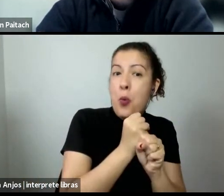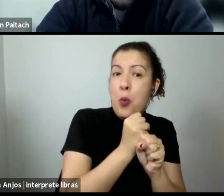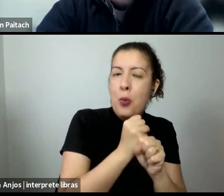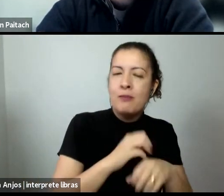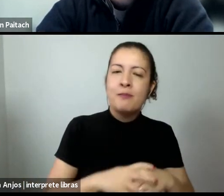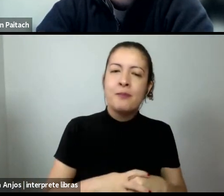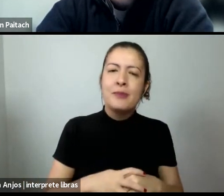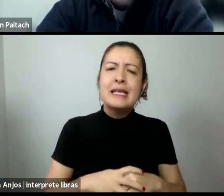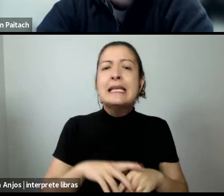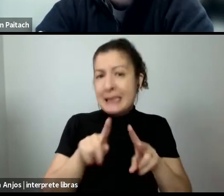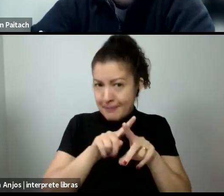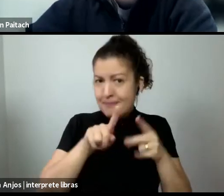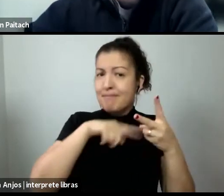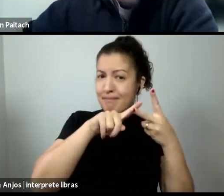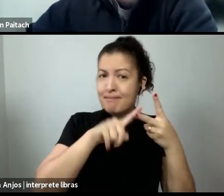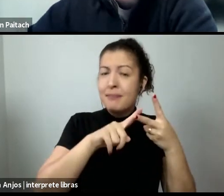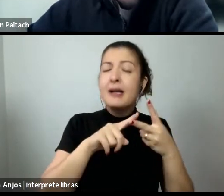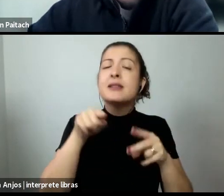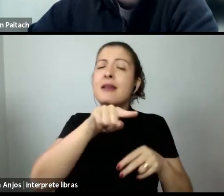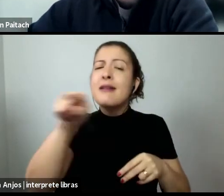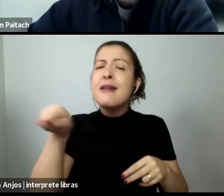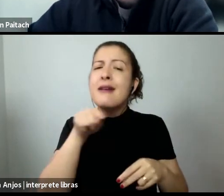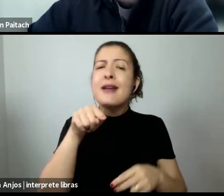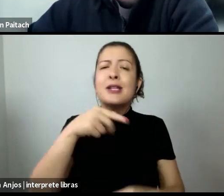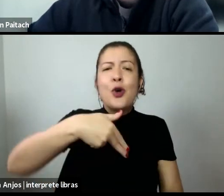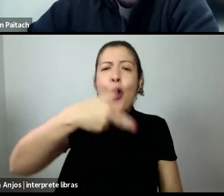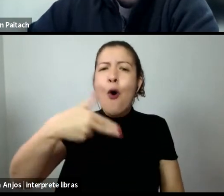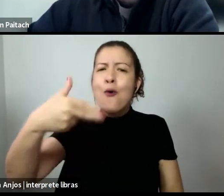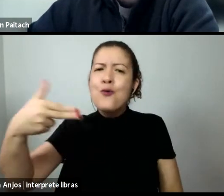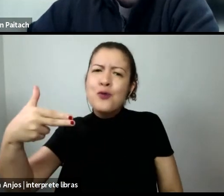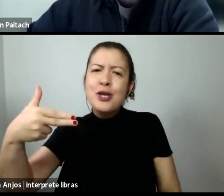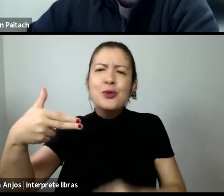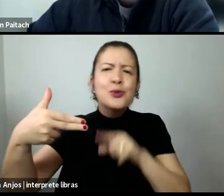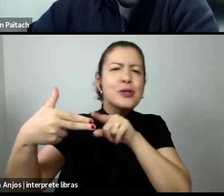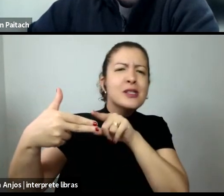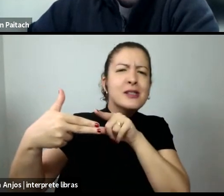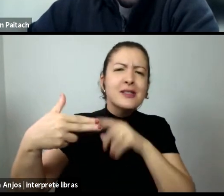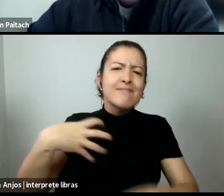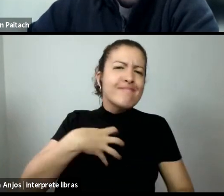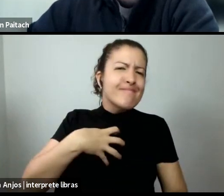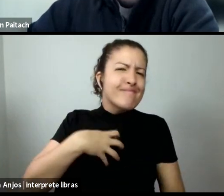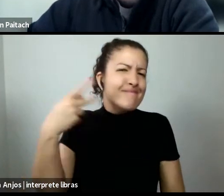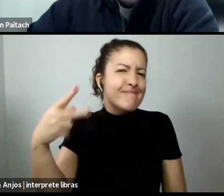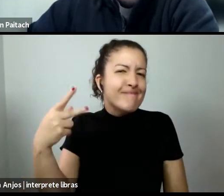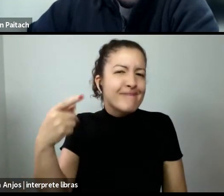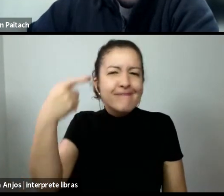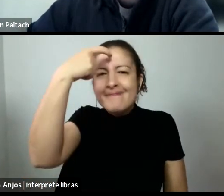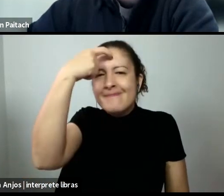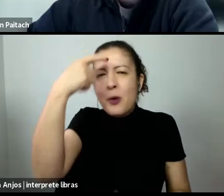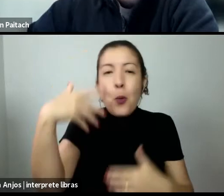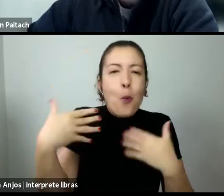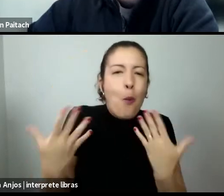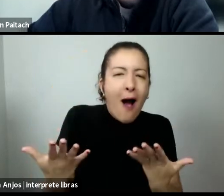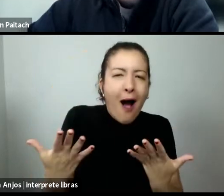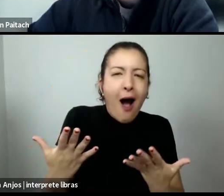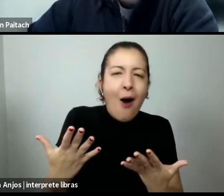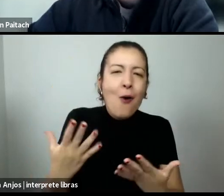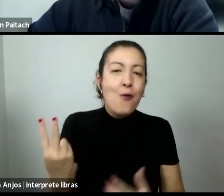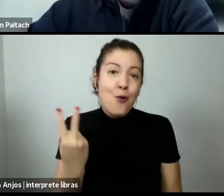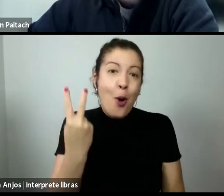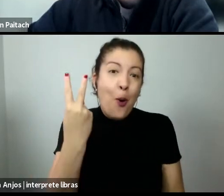it's I can send you a copy of this. I think there's some tools that might be available